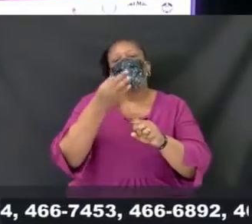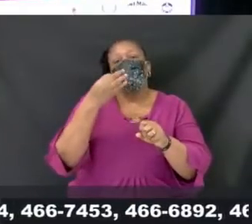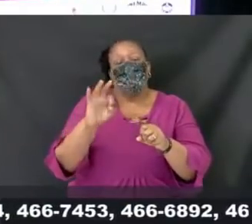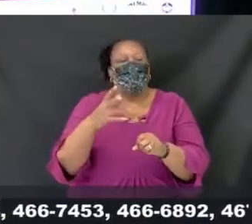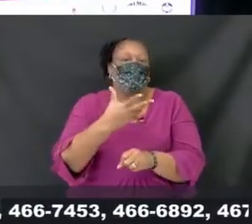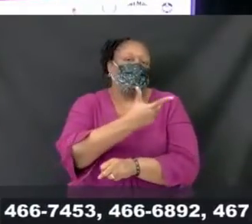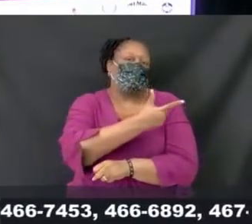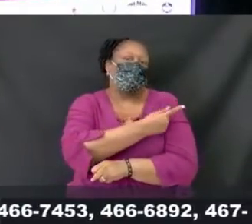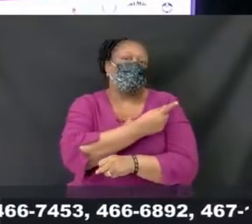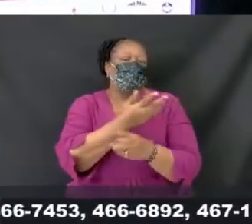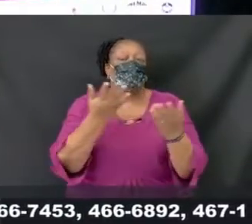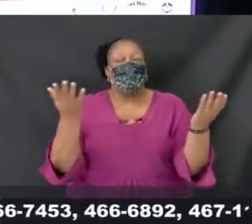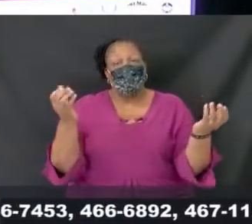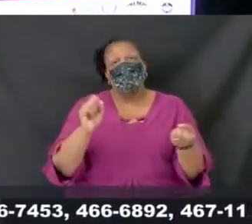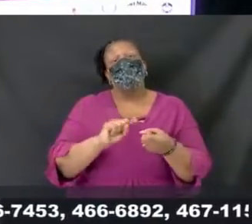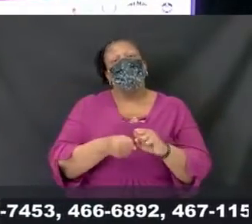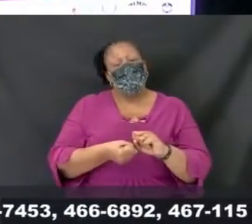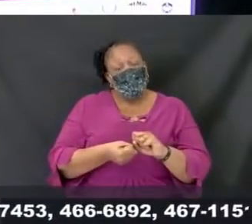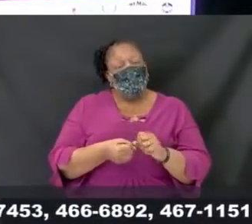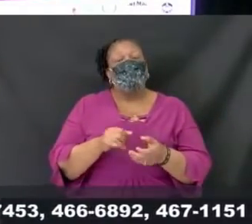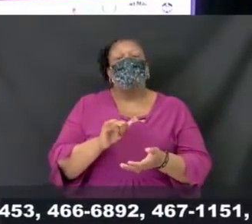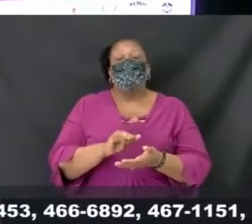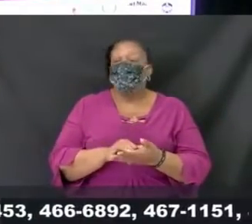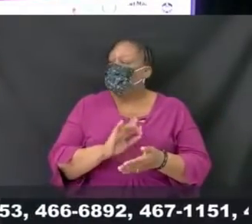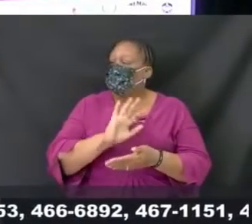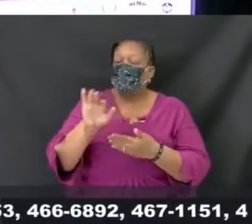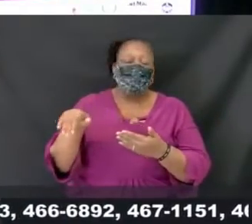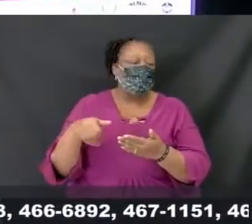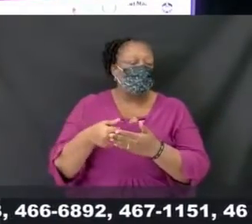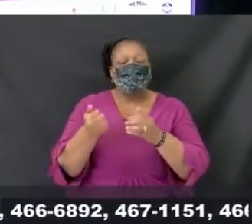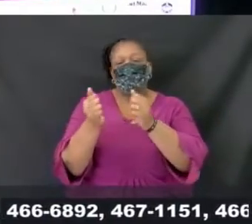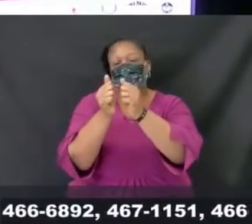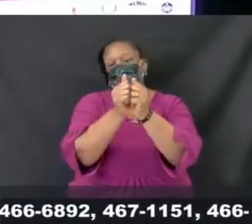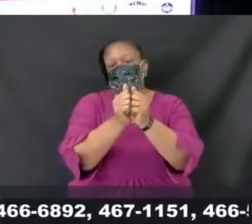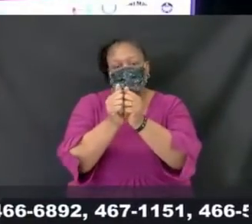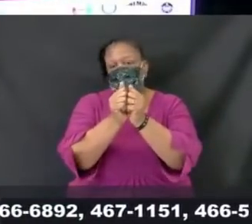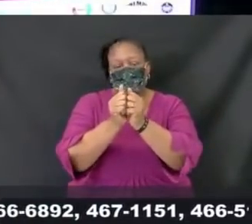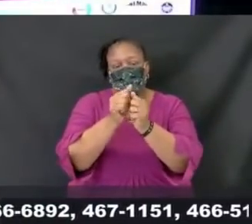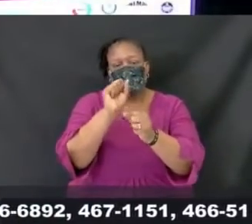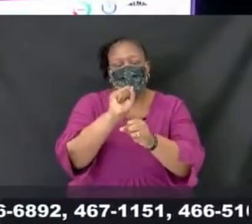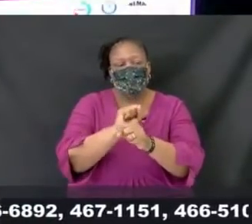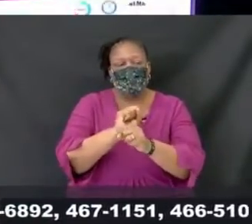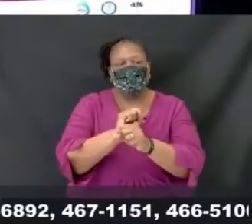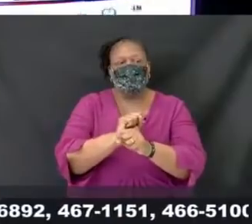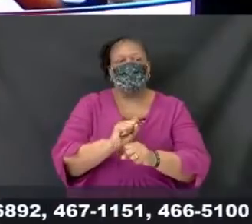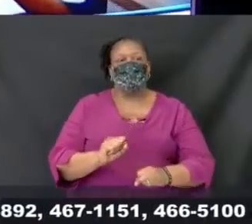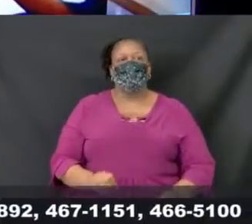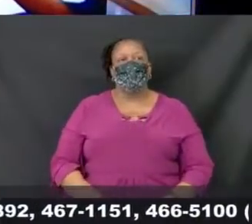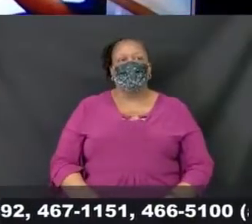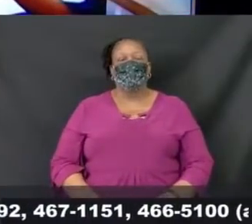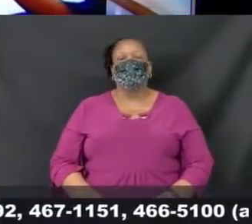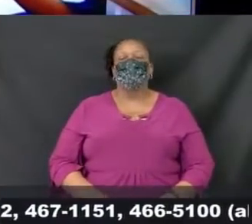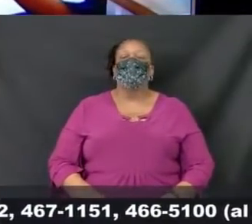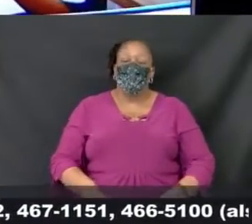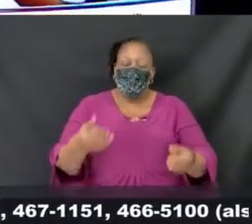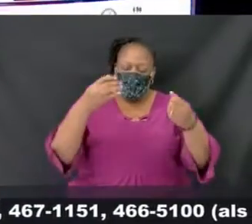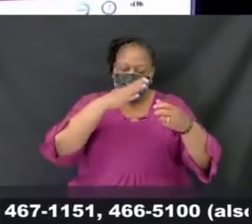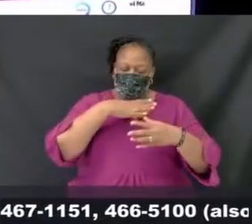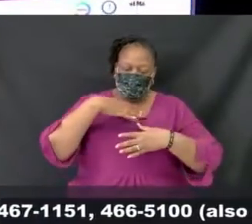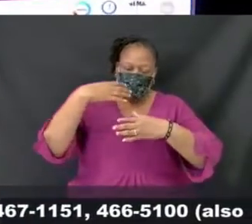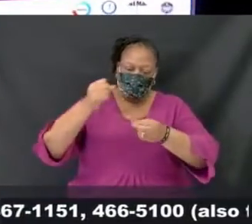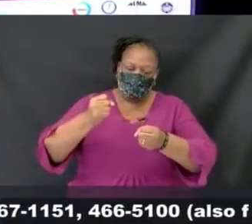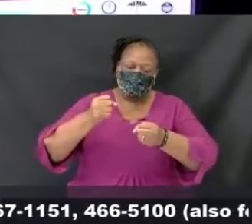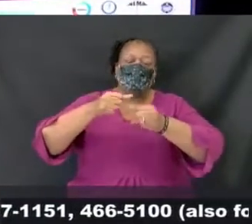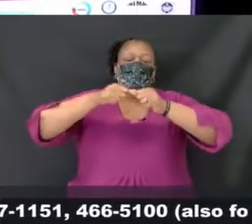COVID-19 vaccine. And so it's an all-of-society approach, and the Ministry of Health continues its work in terms